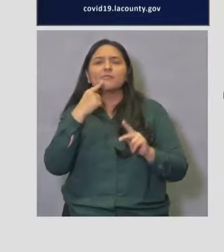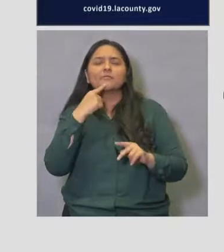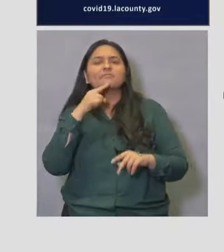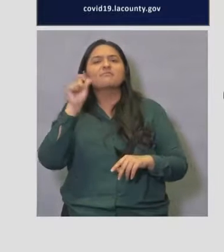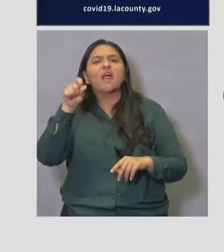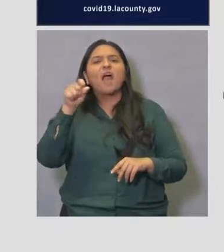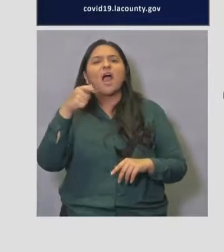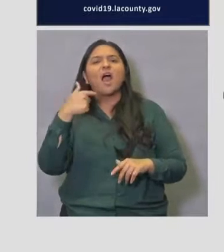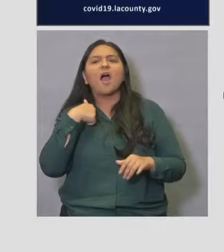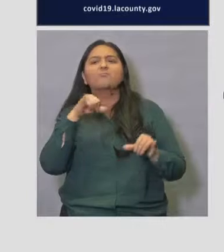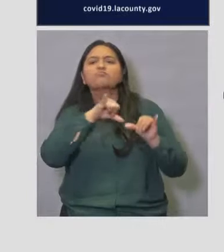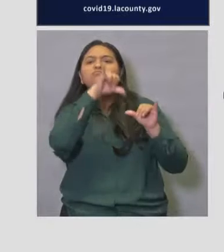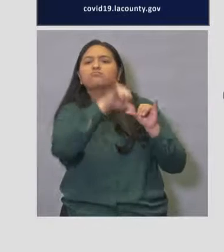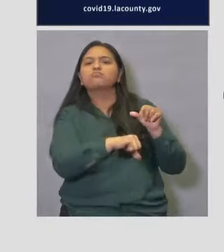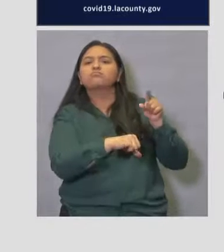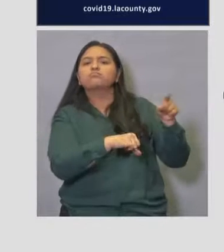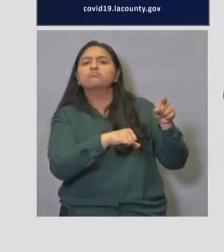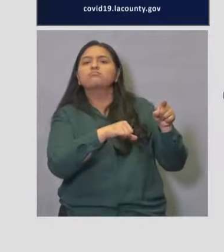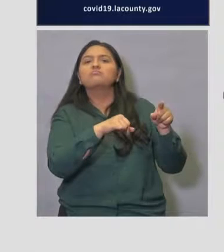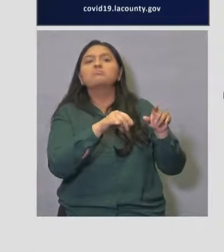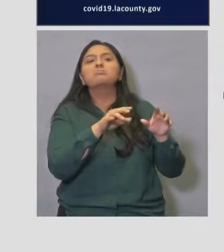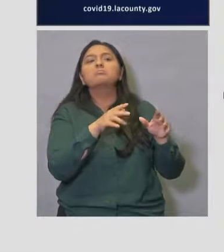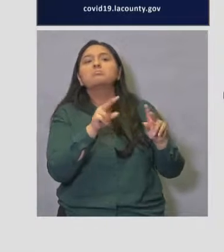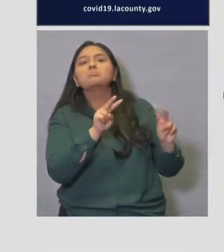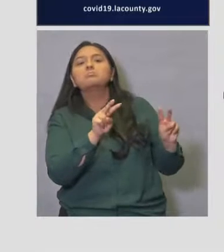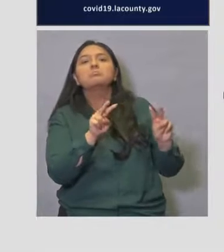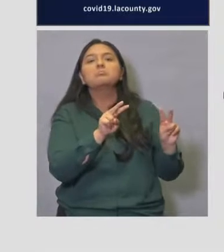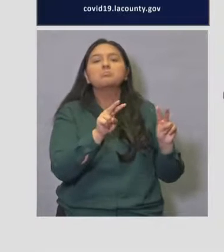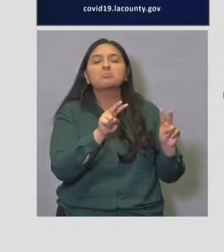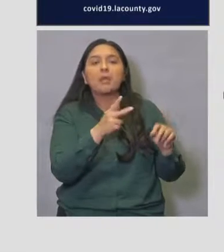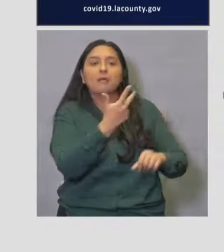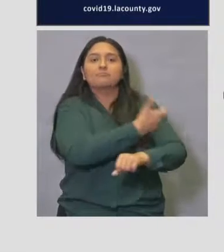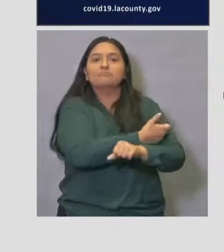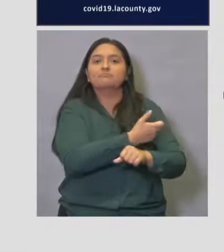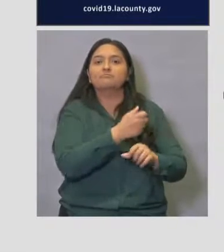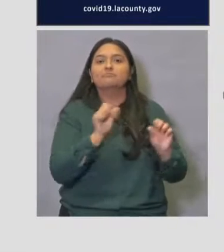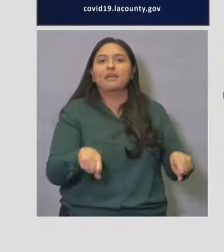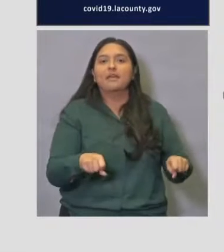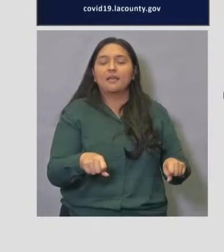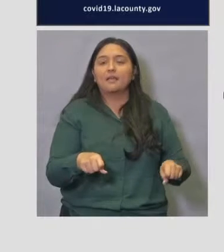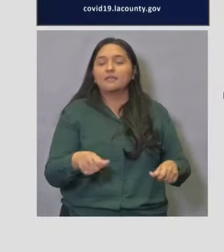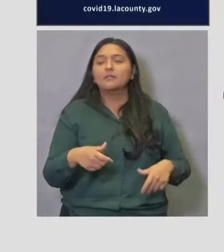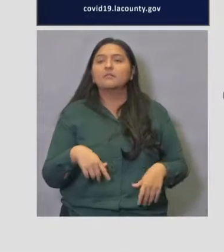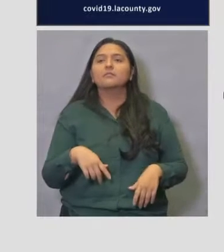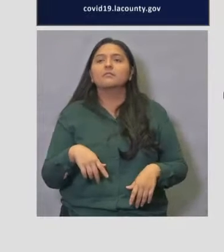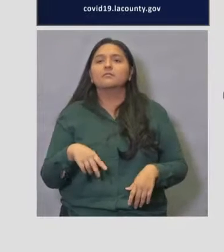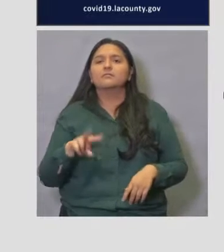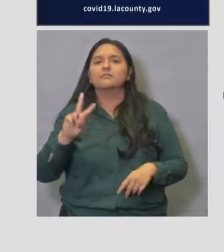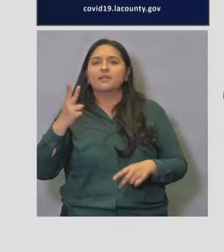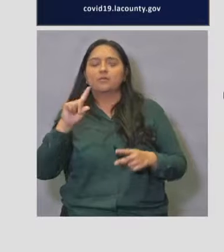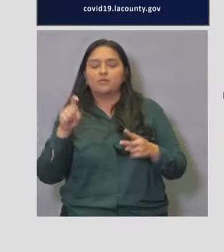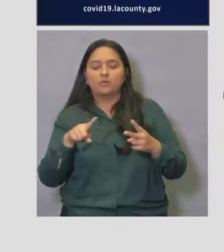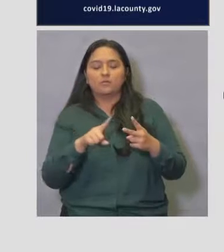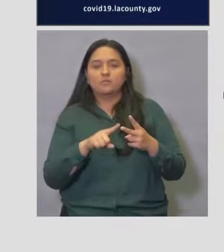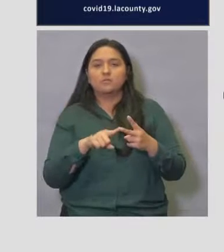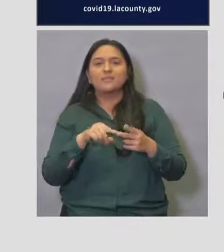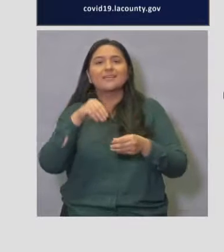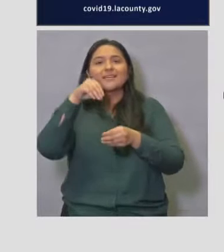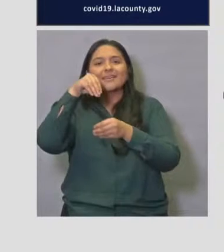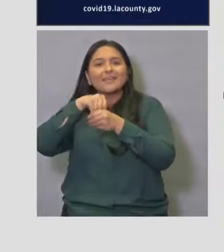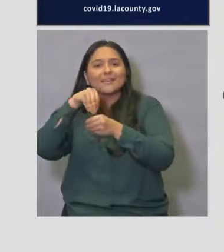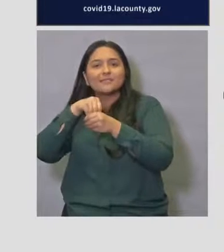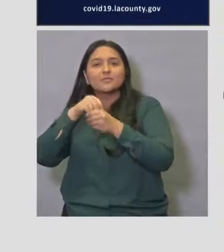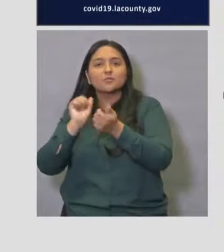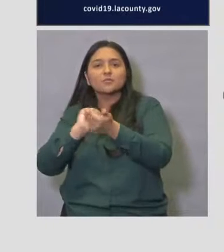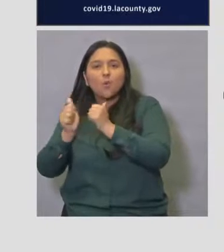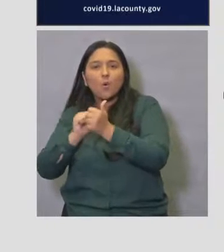the end of the day and I was able to get a vaccination. And second quick question, if I may, indoor sports, youth sports,